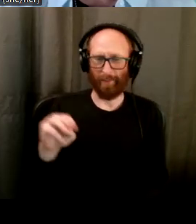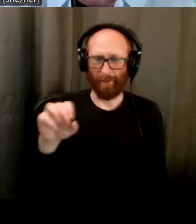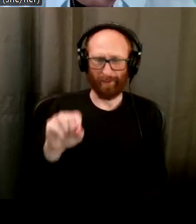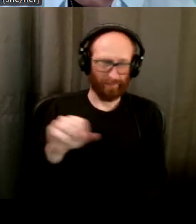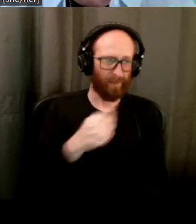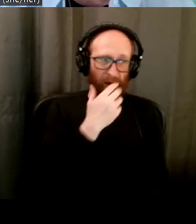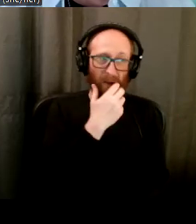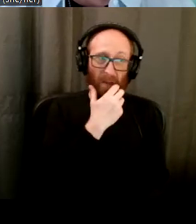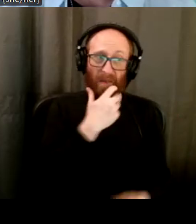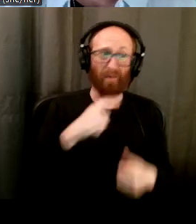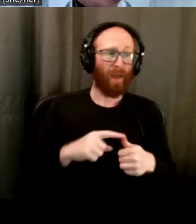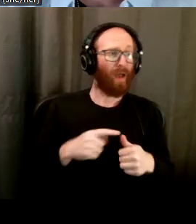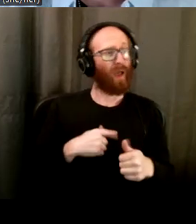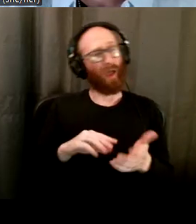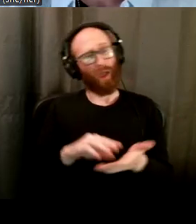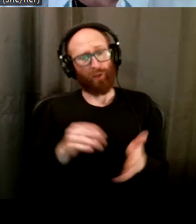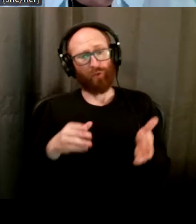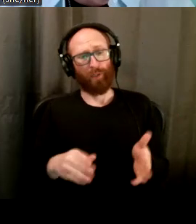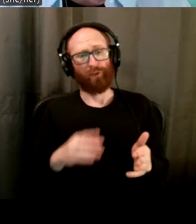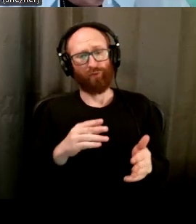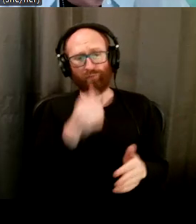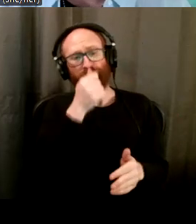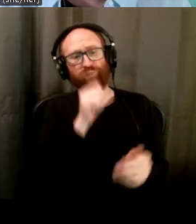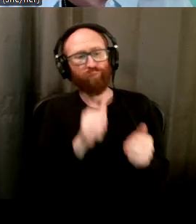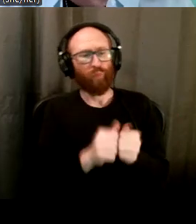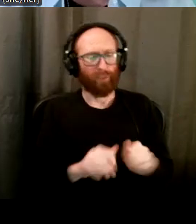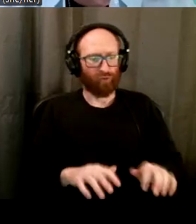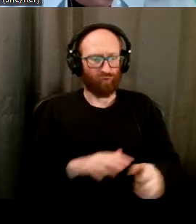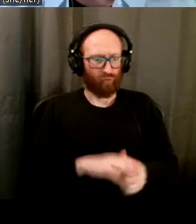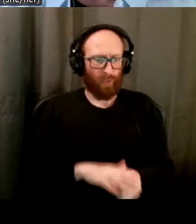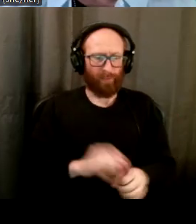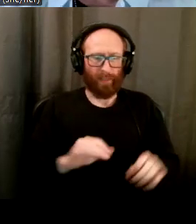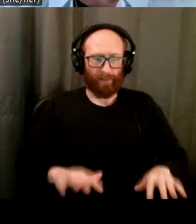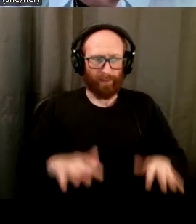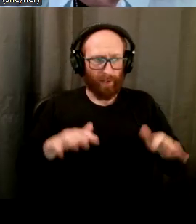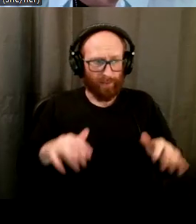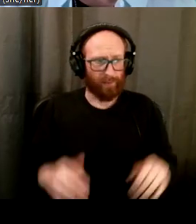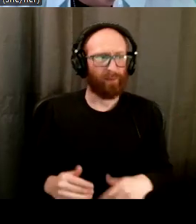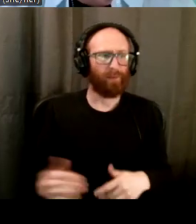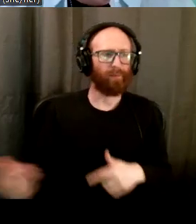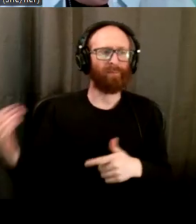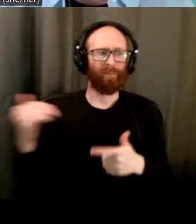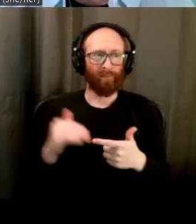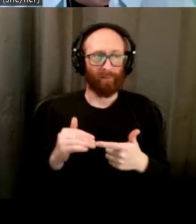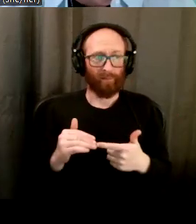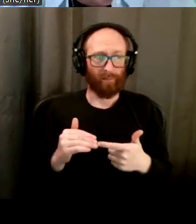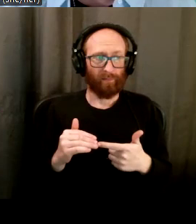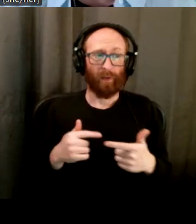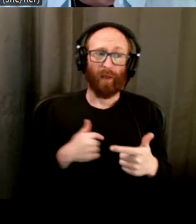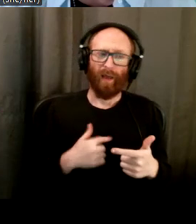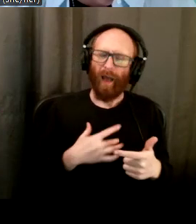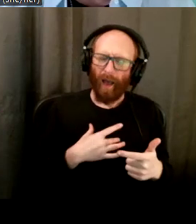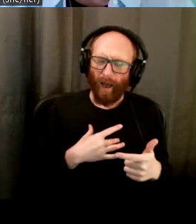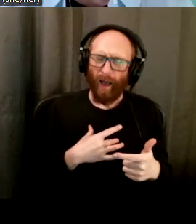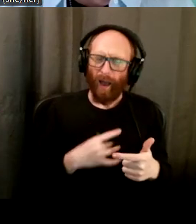learned ways to cope with stress and anxiety. The next one says, I like that I can relate